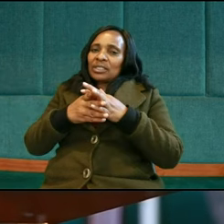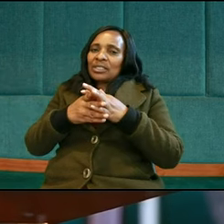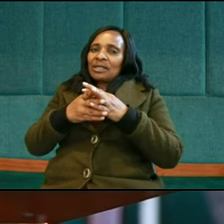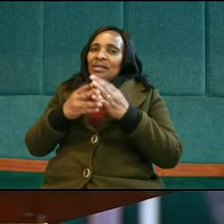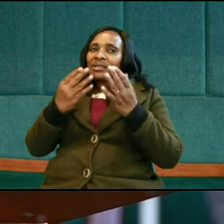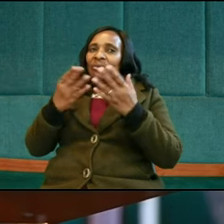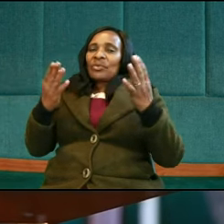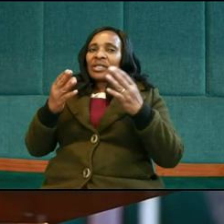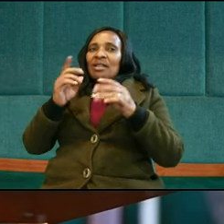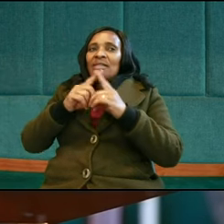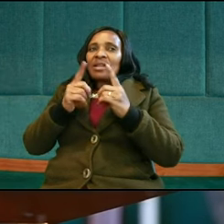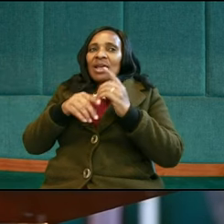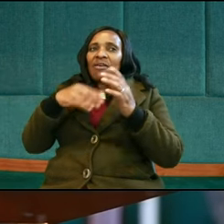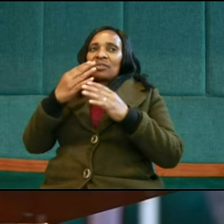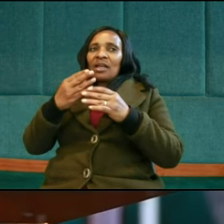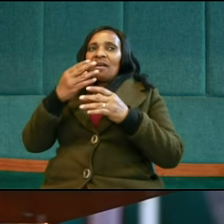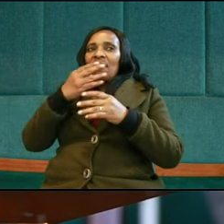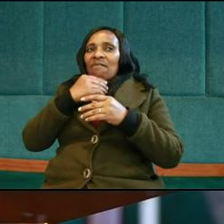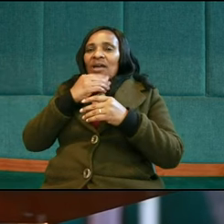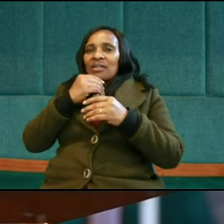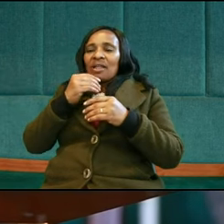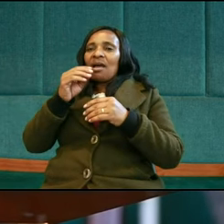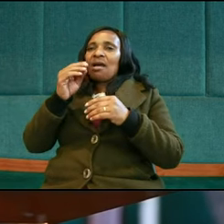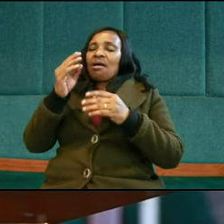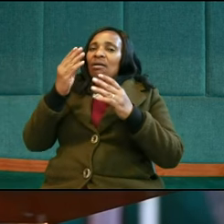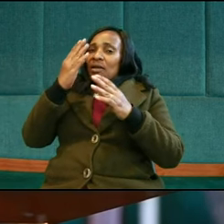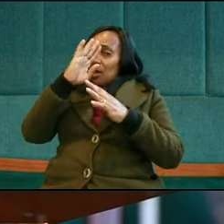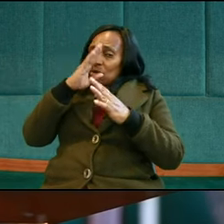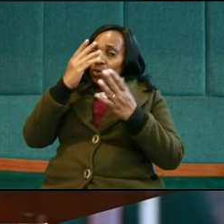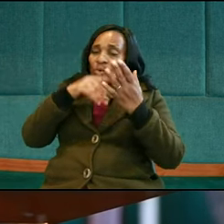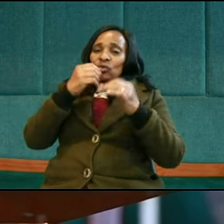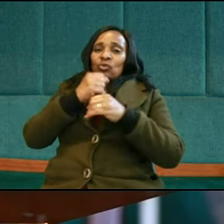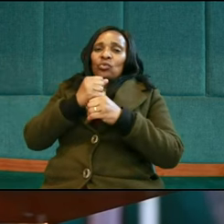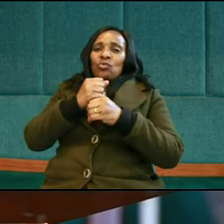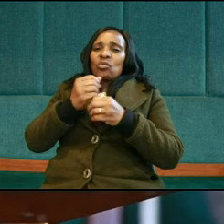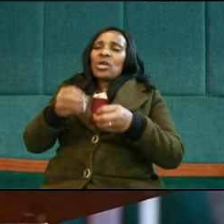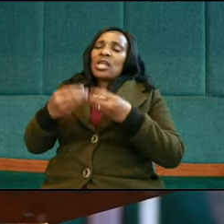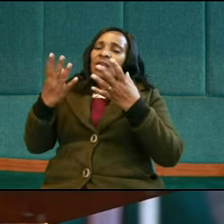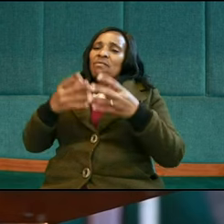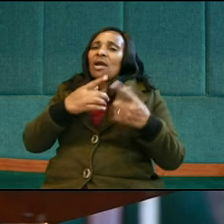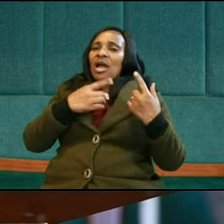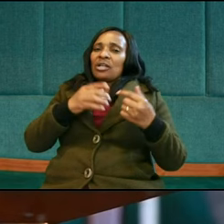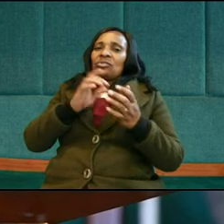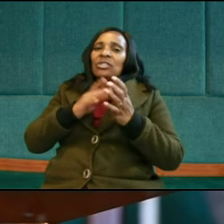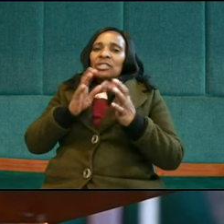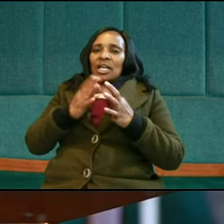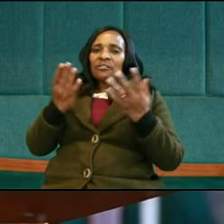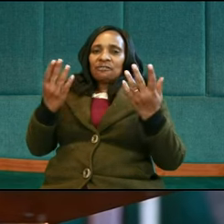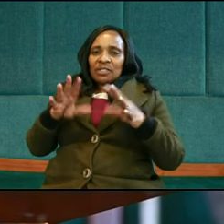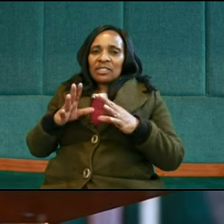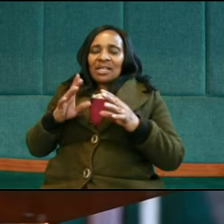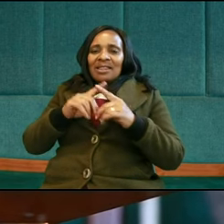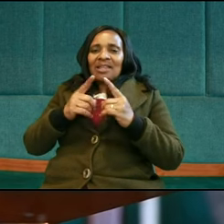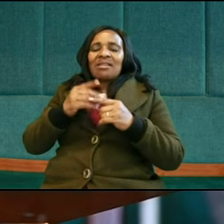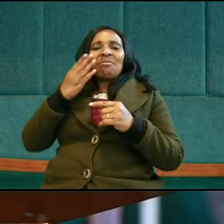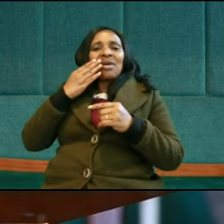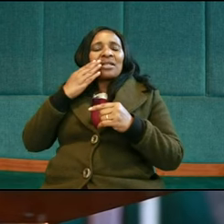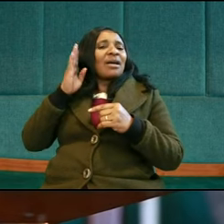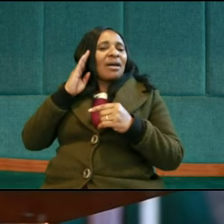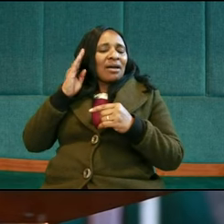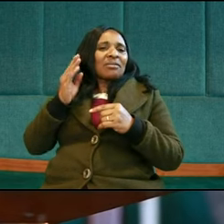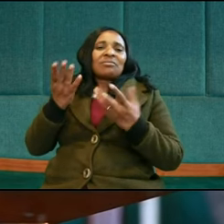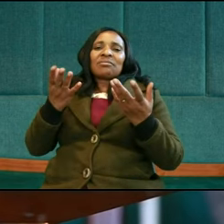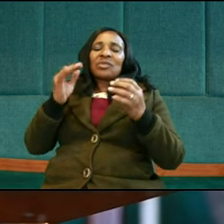that, father had no more doubt about what to do. He wanted to give his heart to Jesus. When mother heard the news, she became